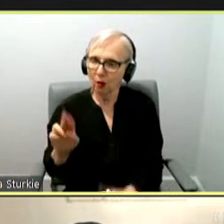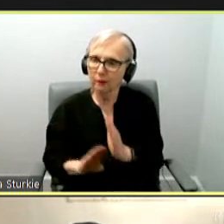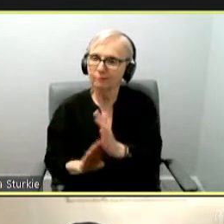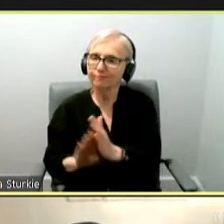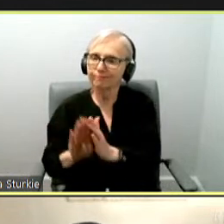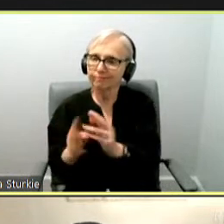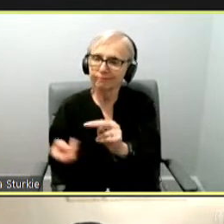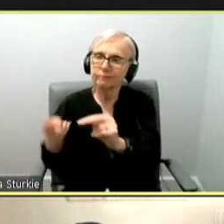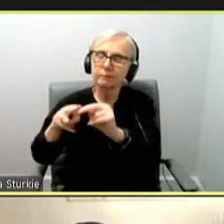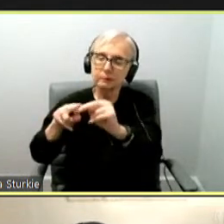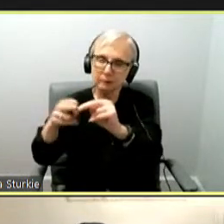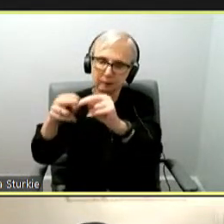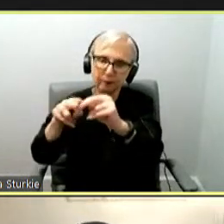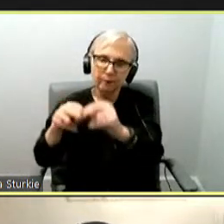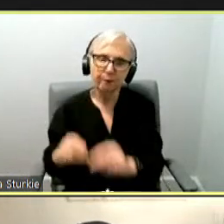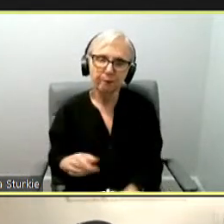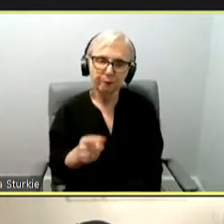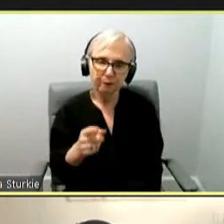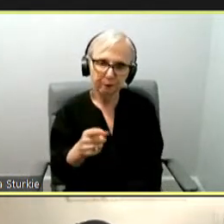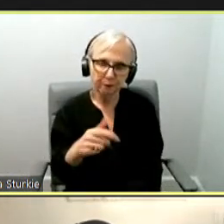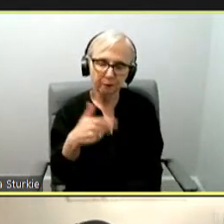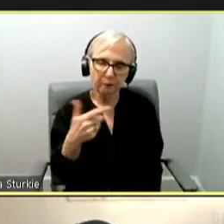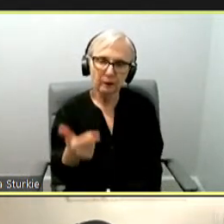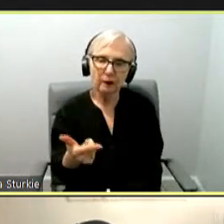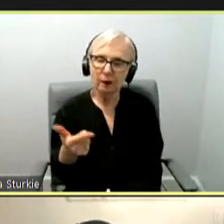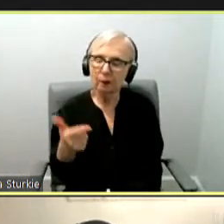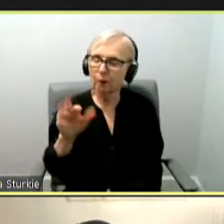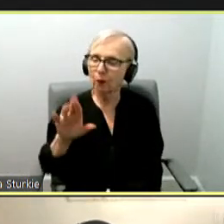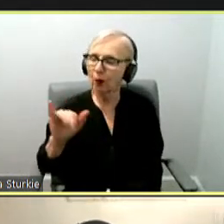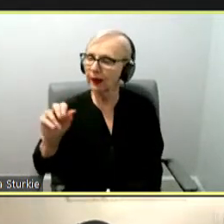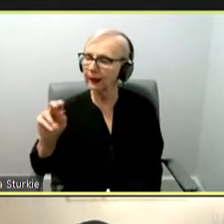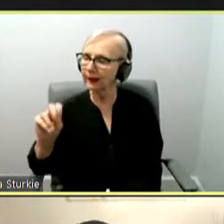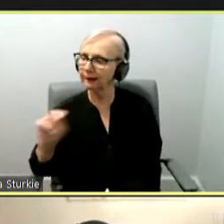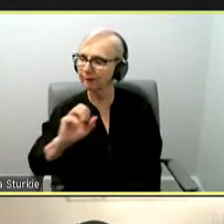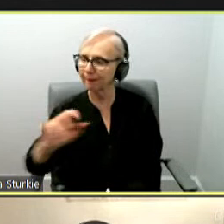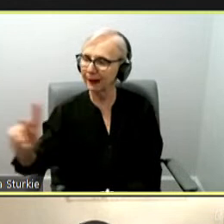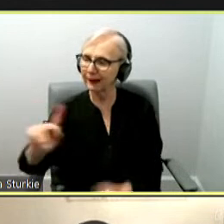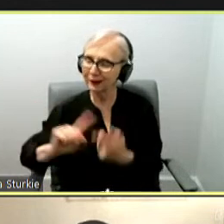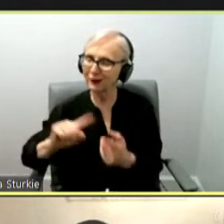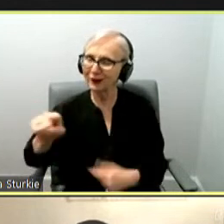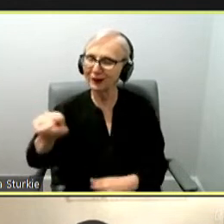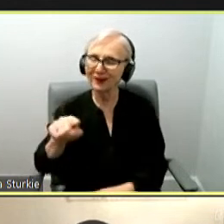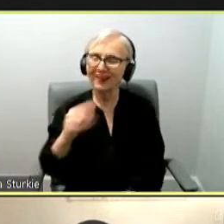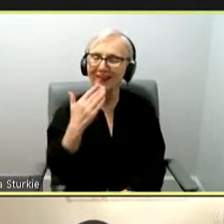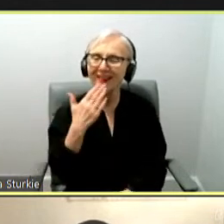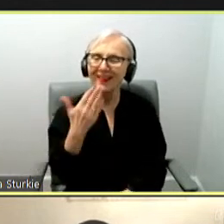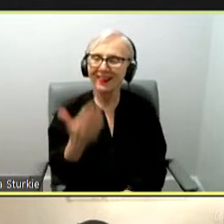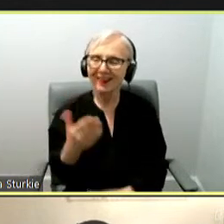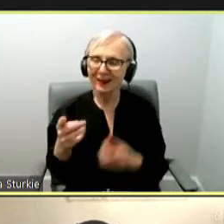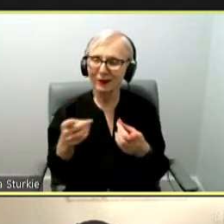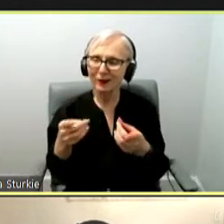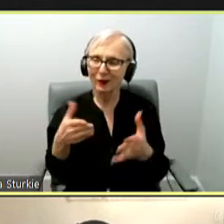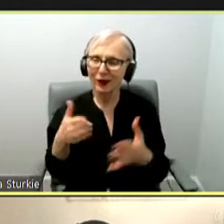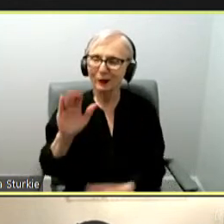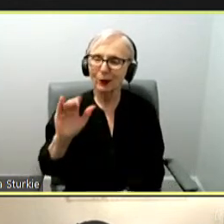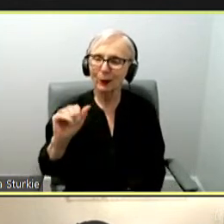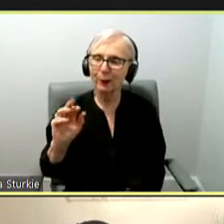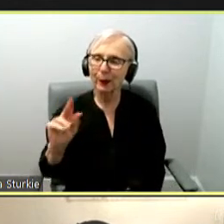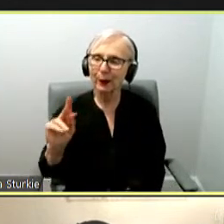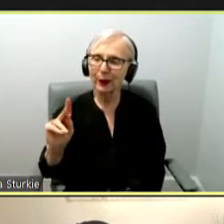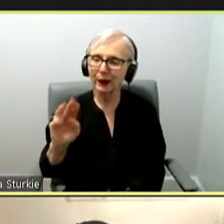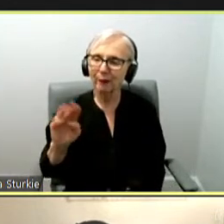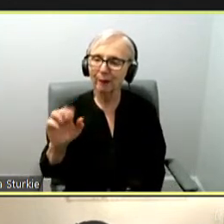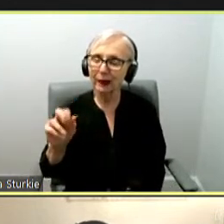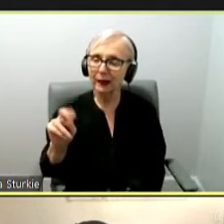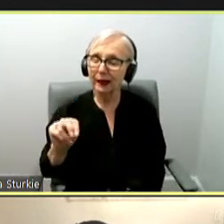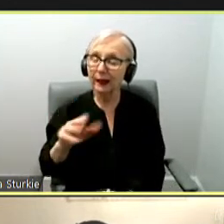about. Next slide. Brian, back to you. Thank you, Director Bookman and Dr. Herlihy. We'll go ahead and open